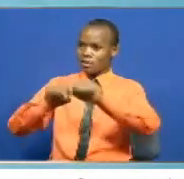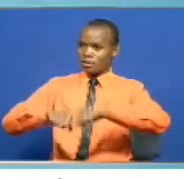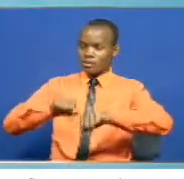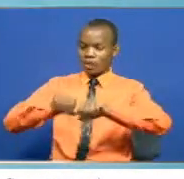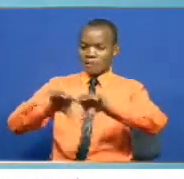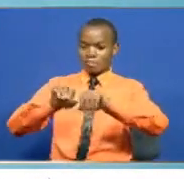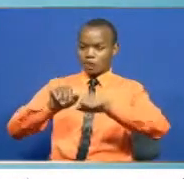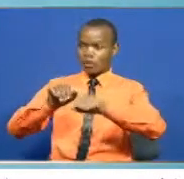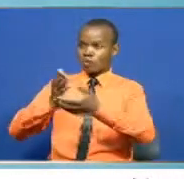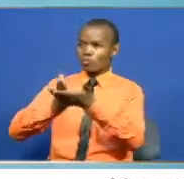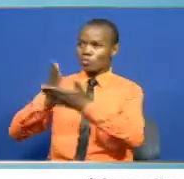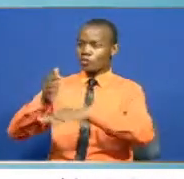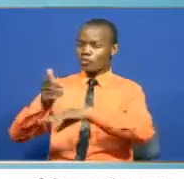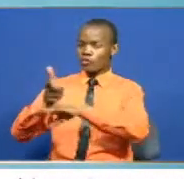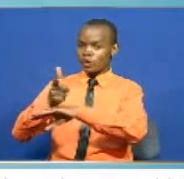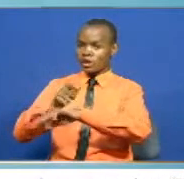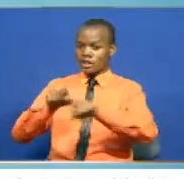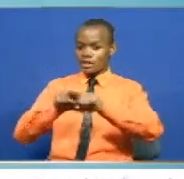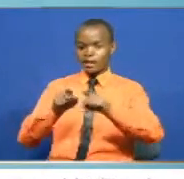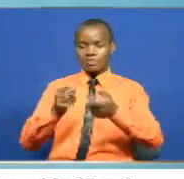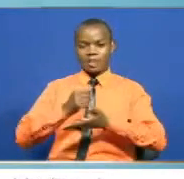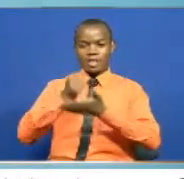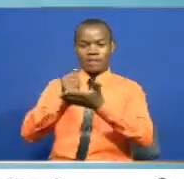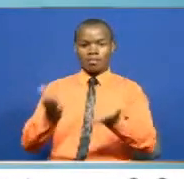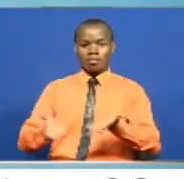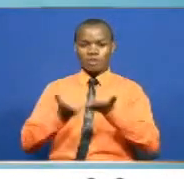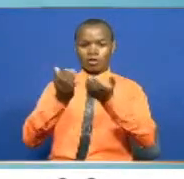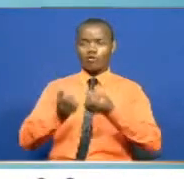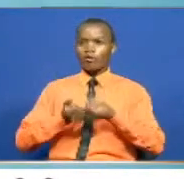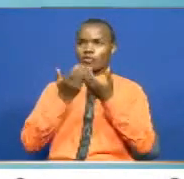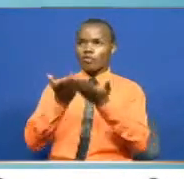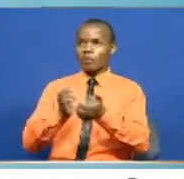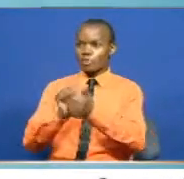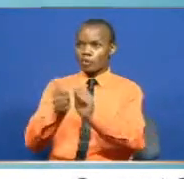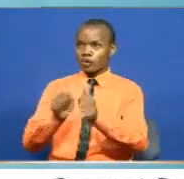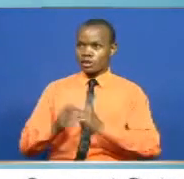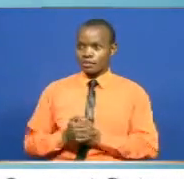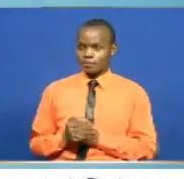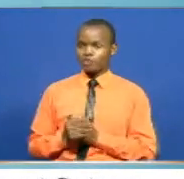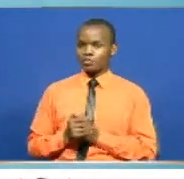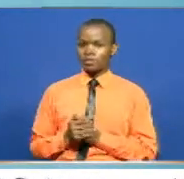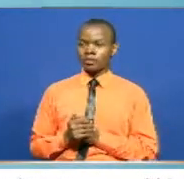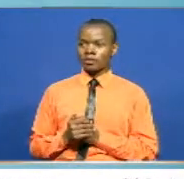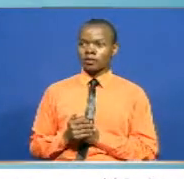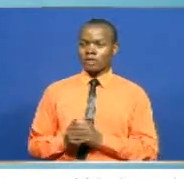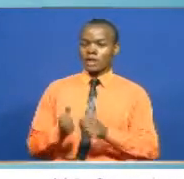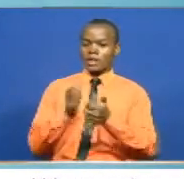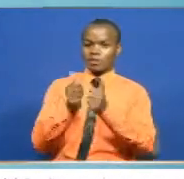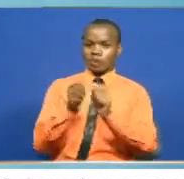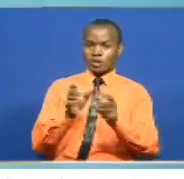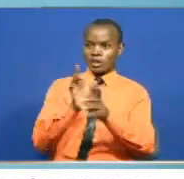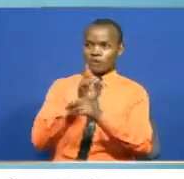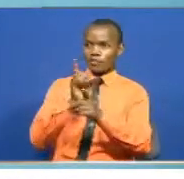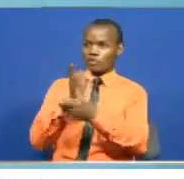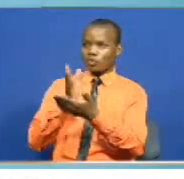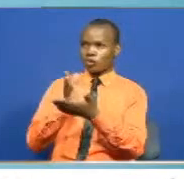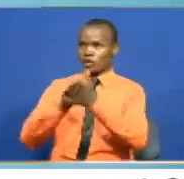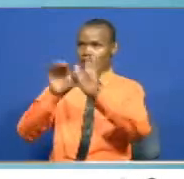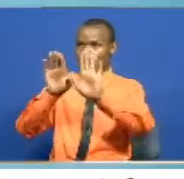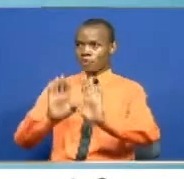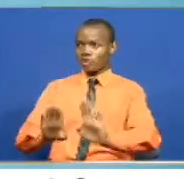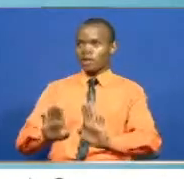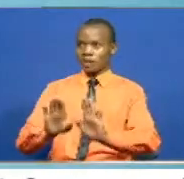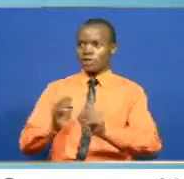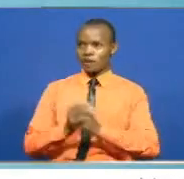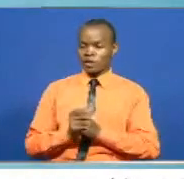it helps you improve your IQ for the sport, Whatever sport you're playing is very important, So for